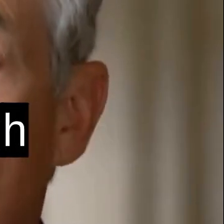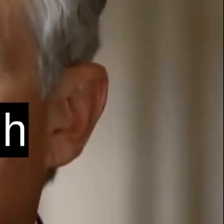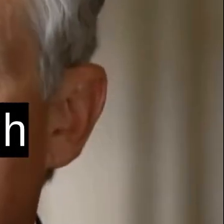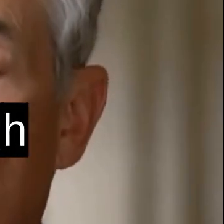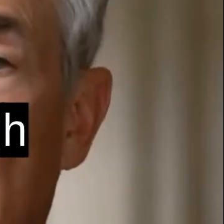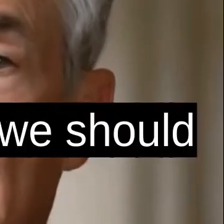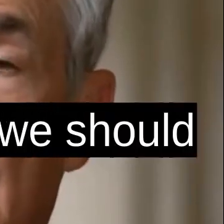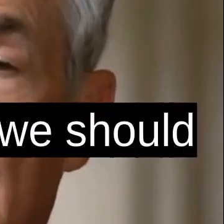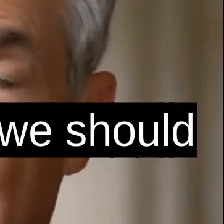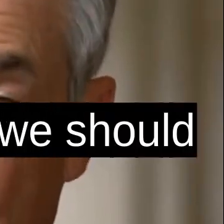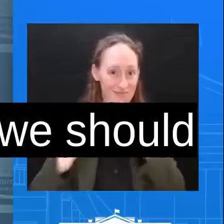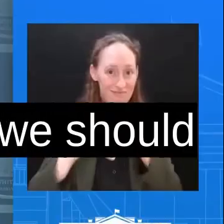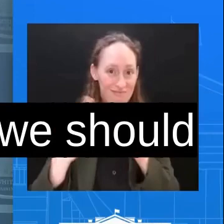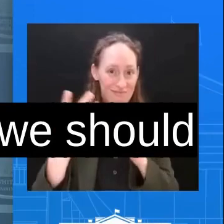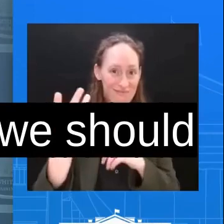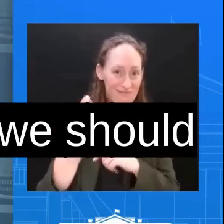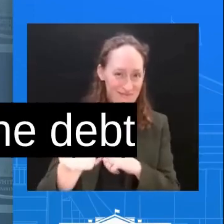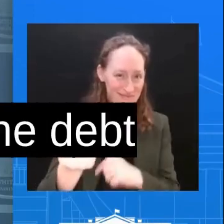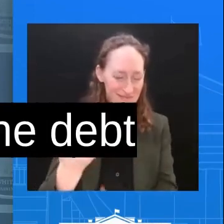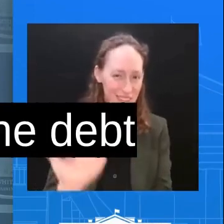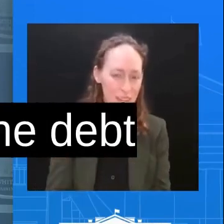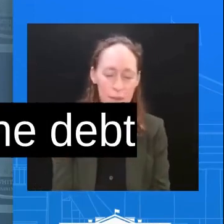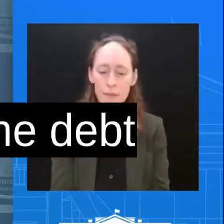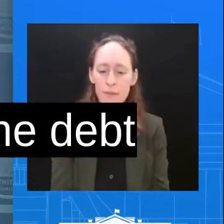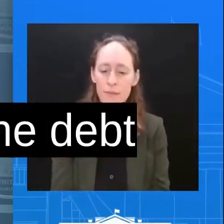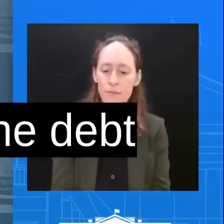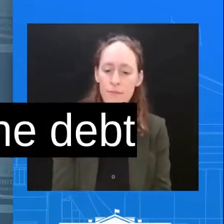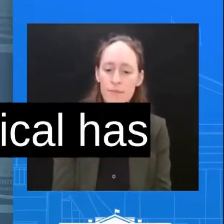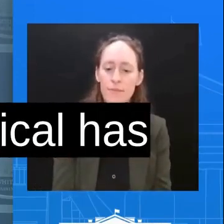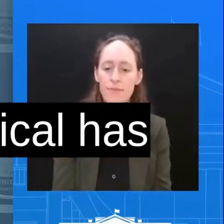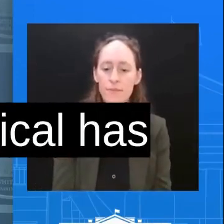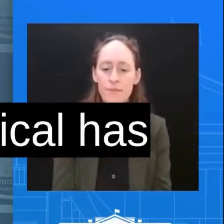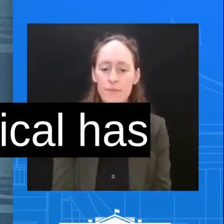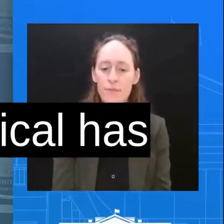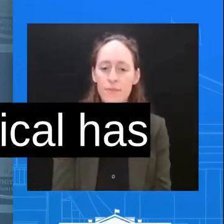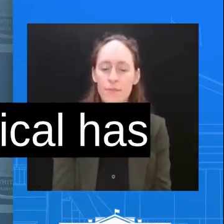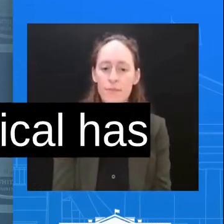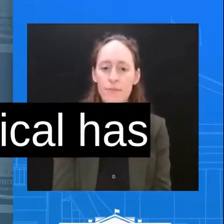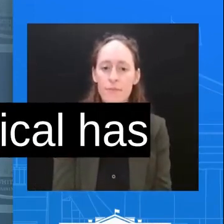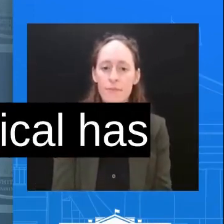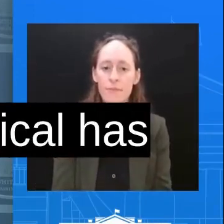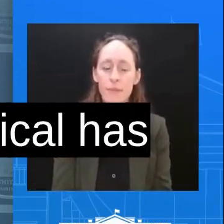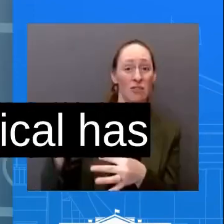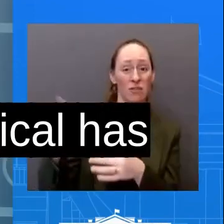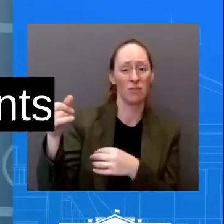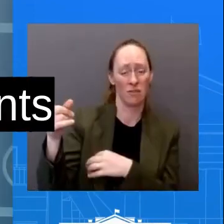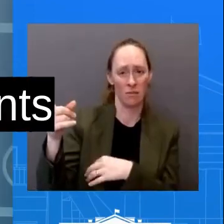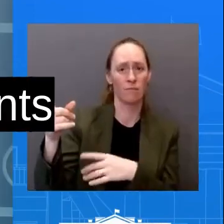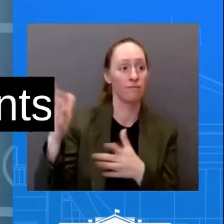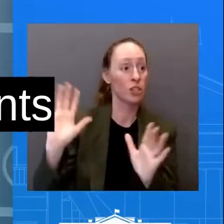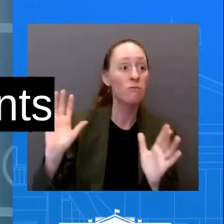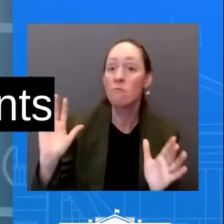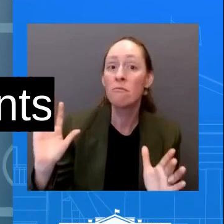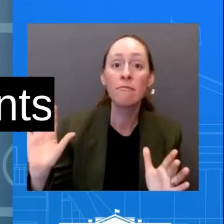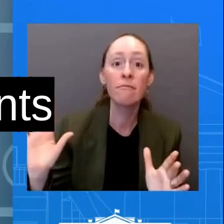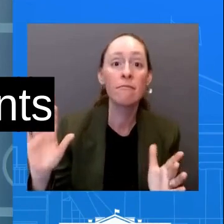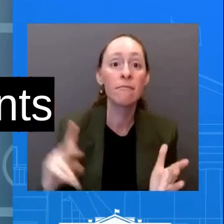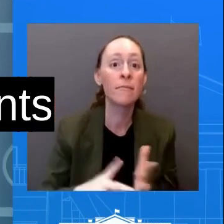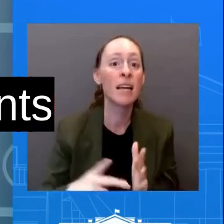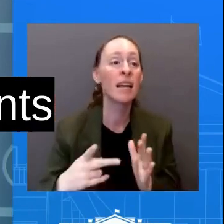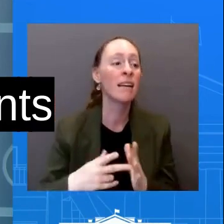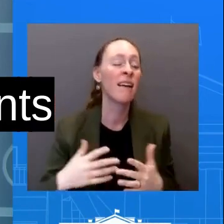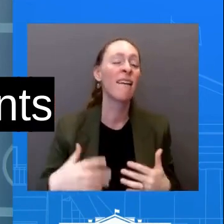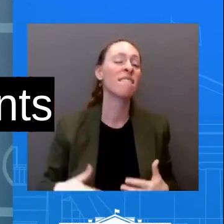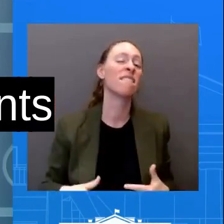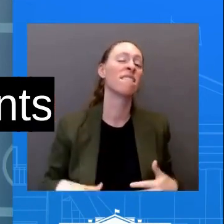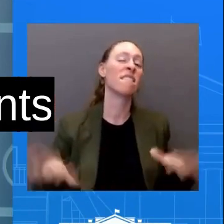issuing, and that will be remaining. That will said that we should not be using the debt ceiling as a matter of political has merit. It merely prevents